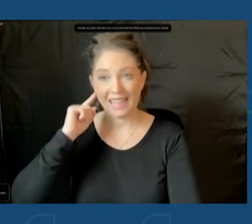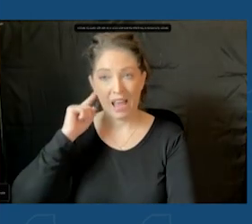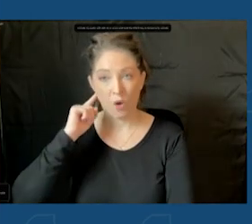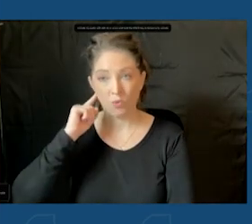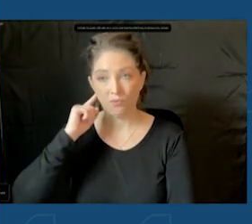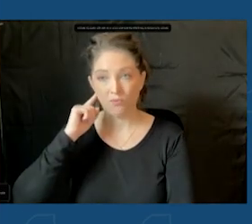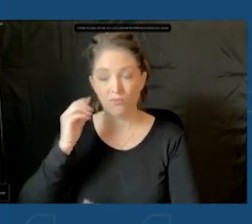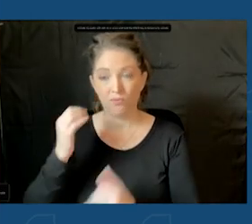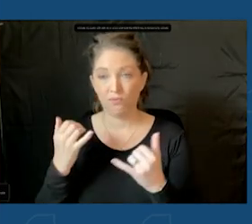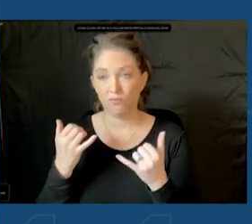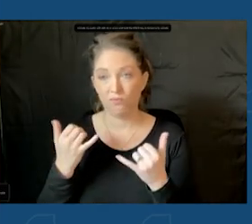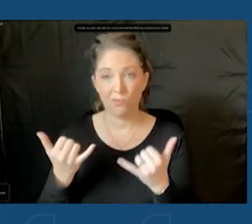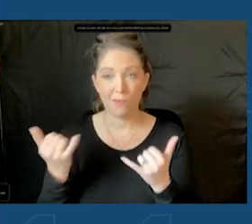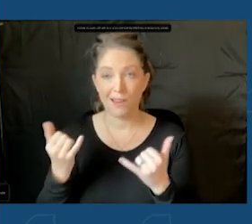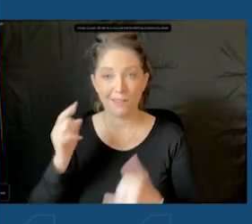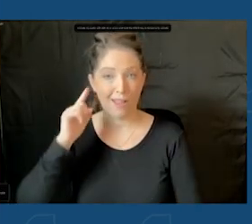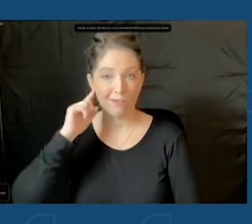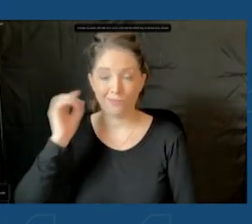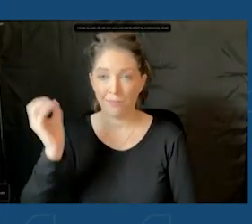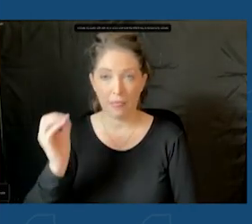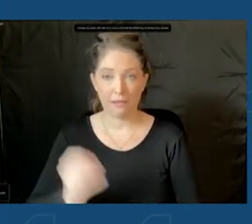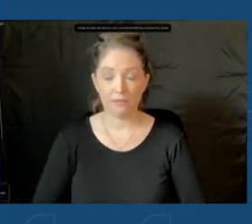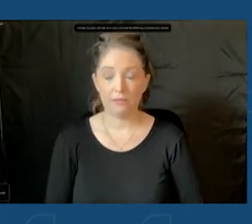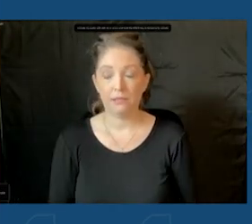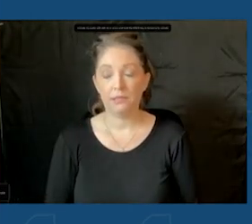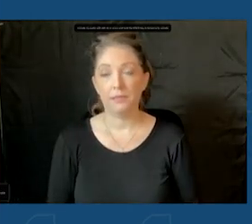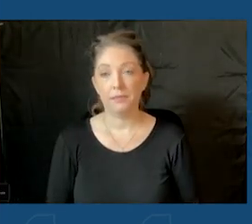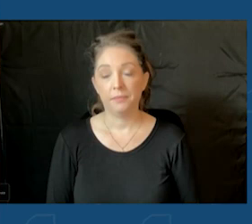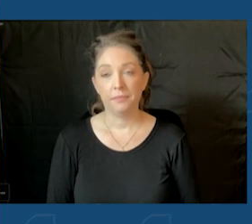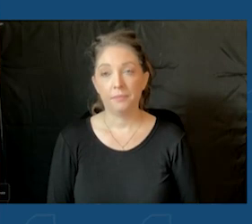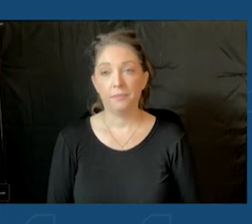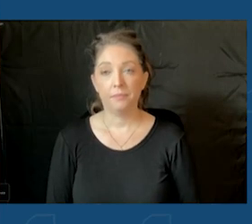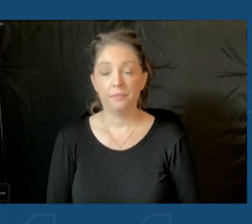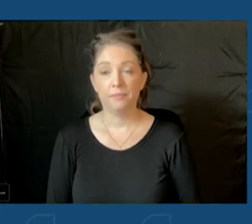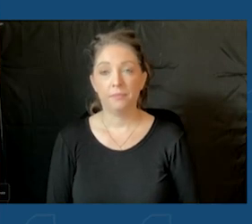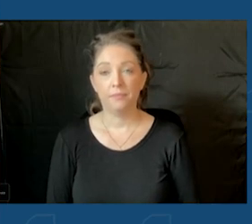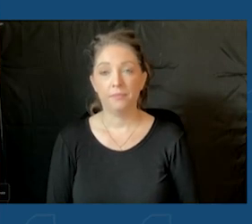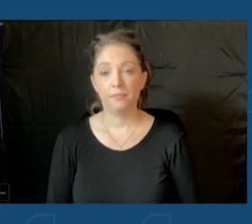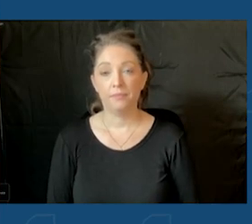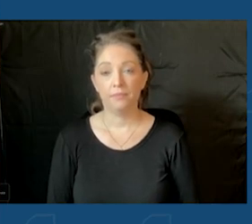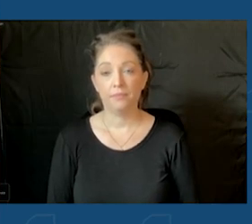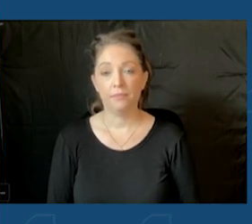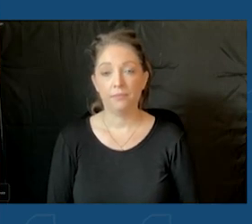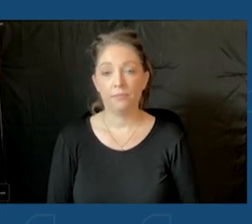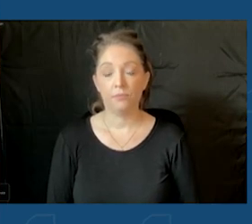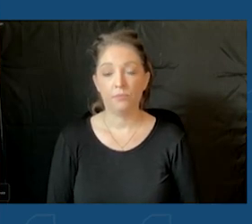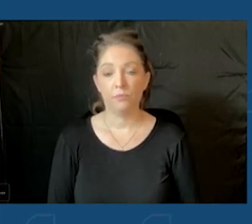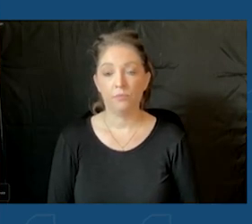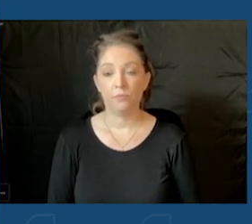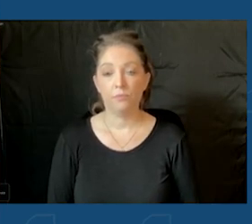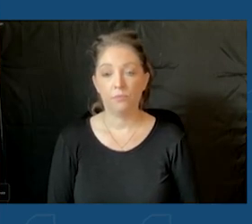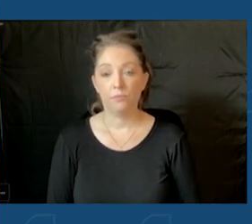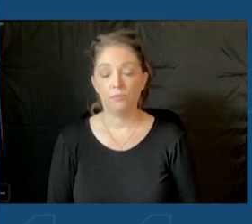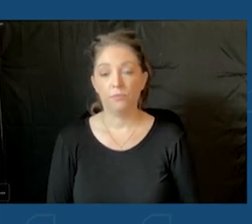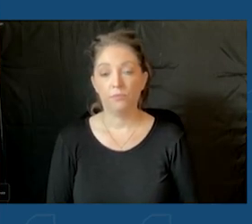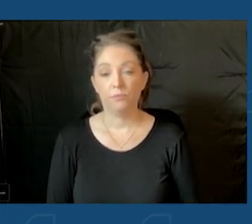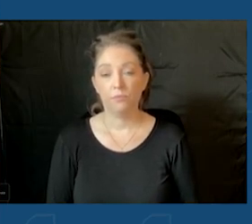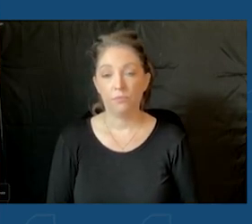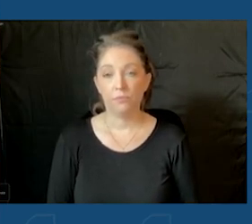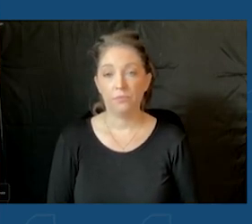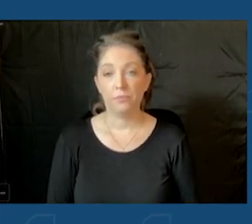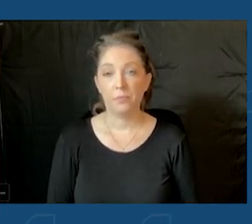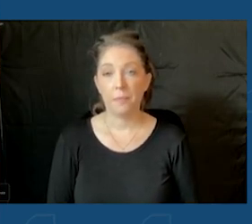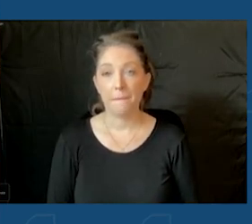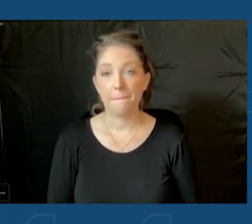This governor does what she says. She means what she says. And as Magic Johnson said, we got to make